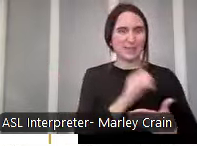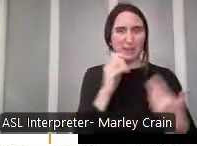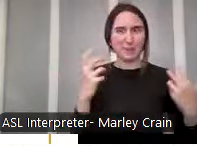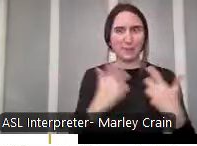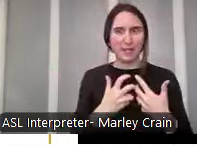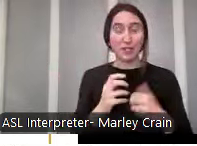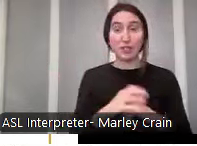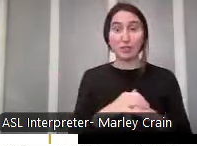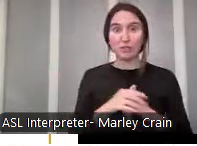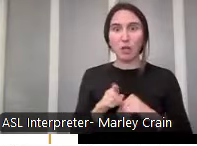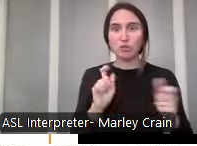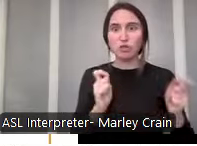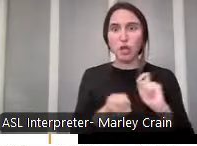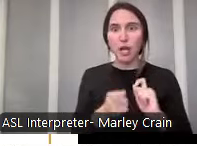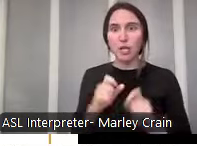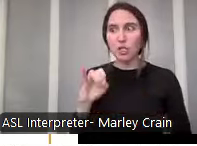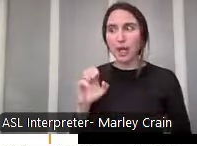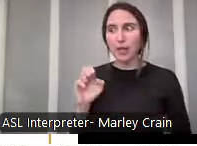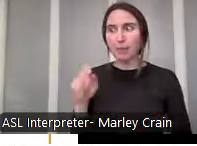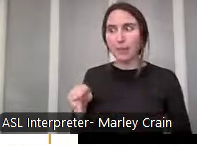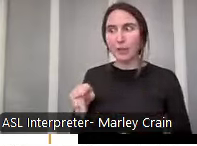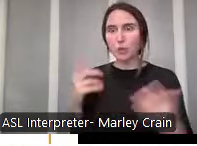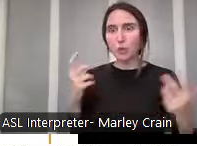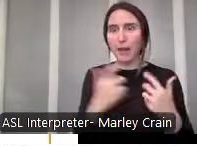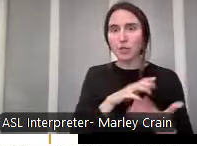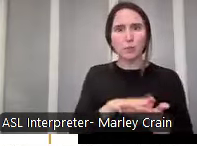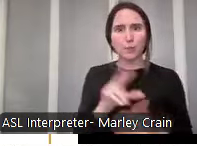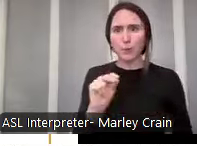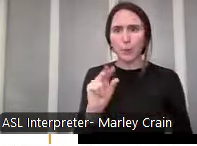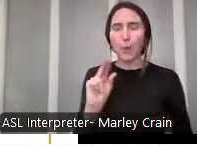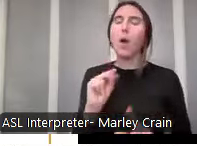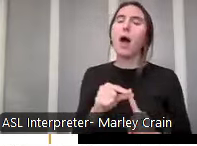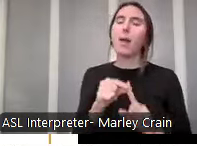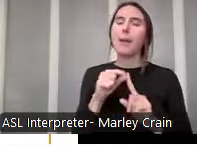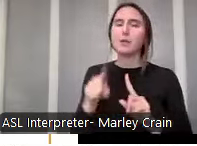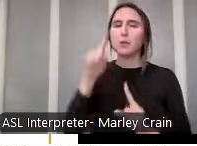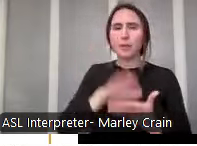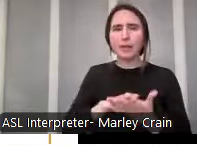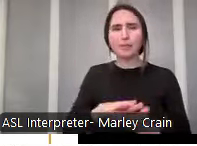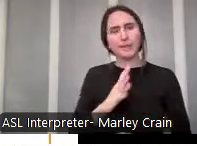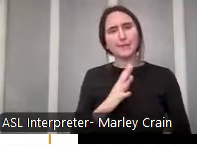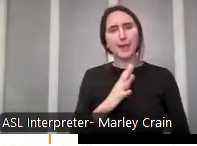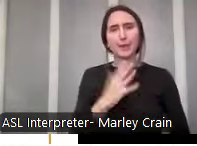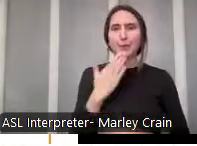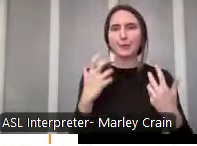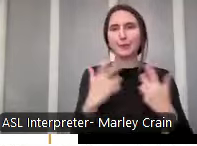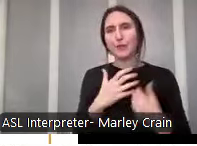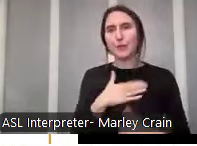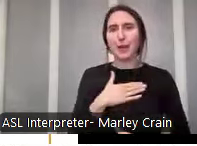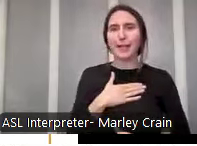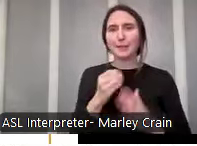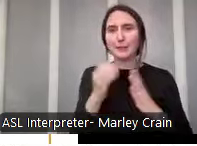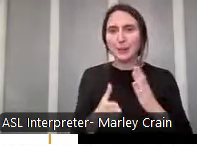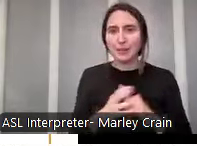unless you think it's right for your child. So for example, if your child has a recommendation for a small class